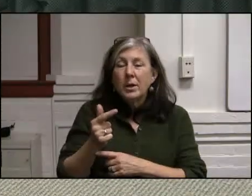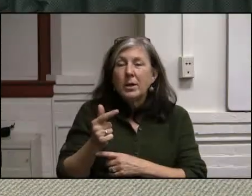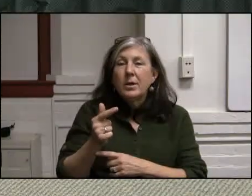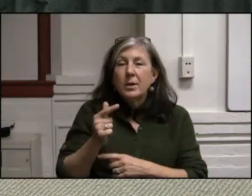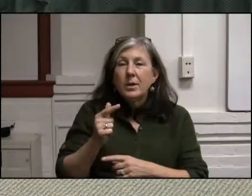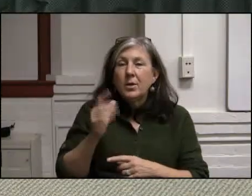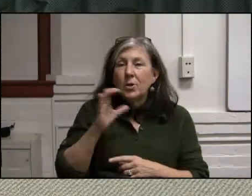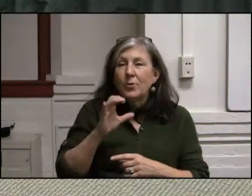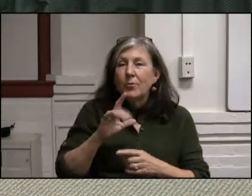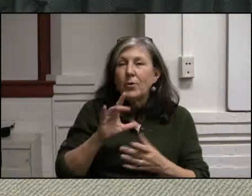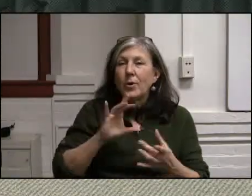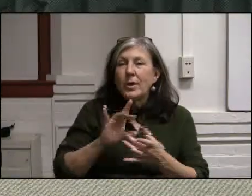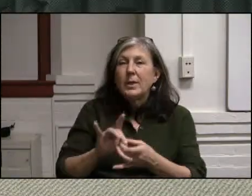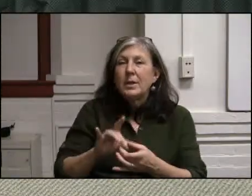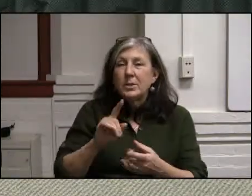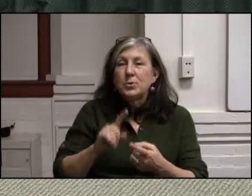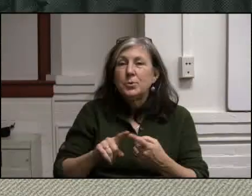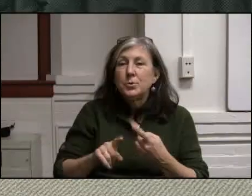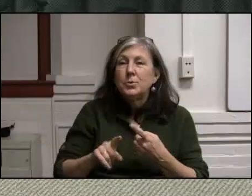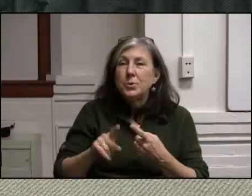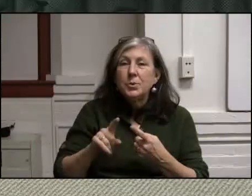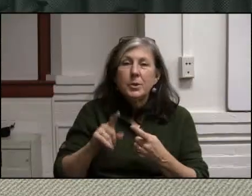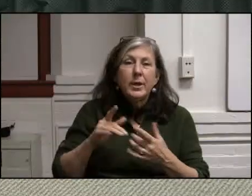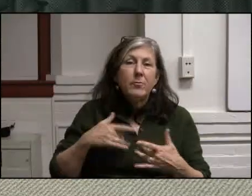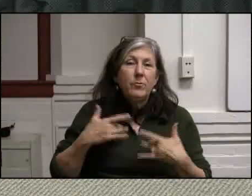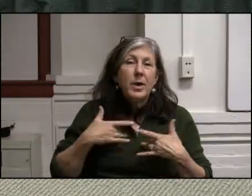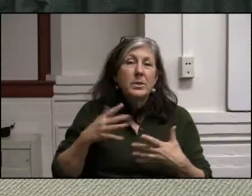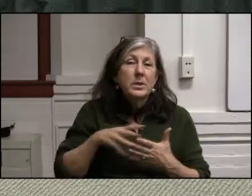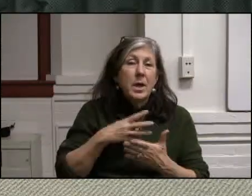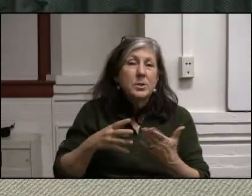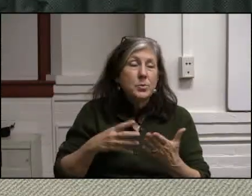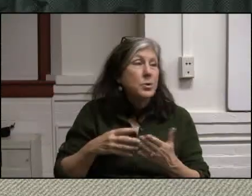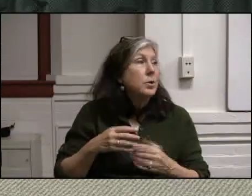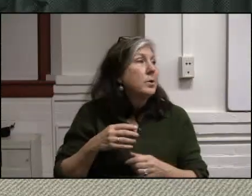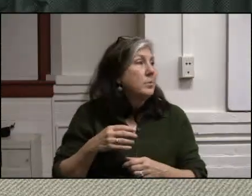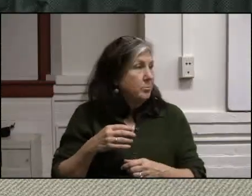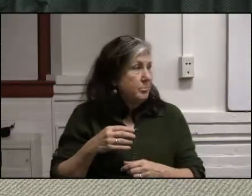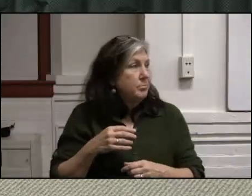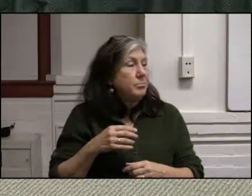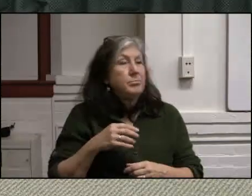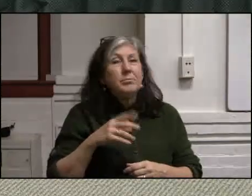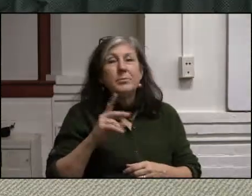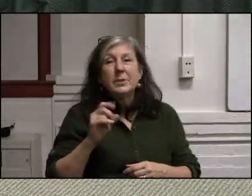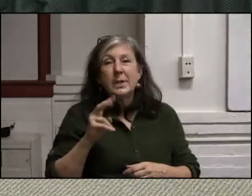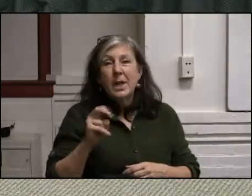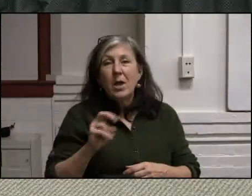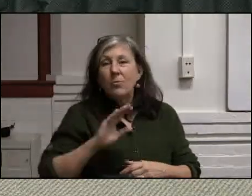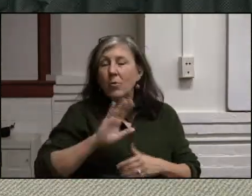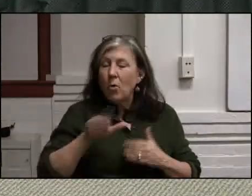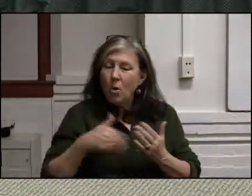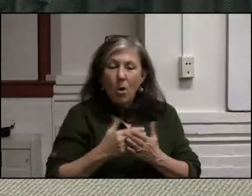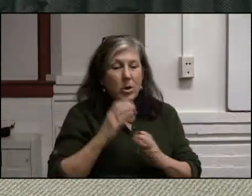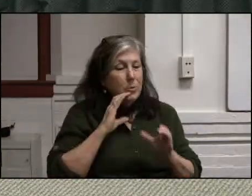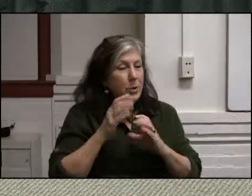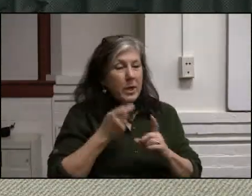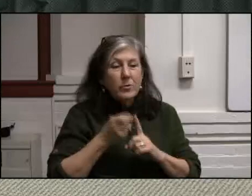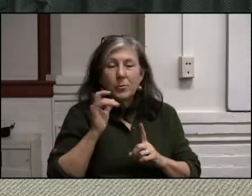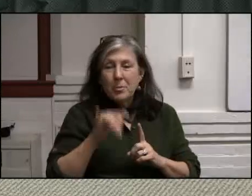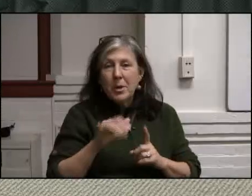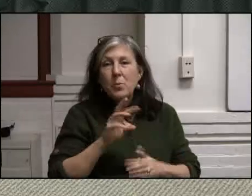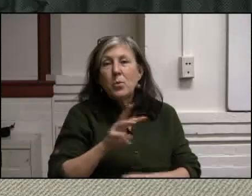of their event schedule. And all the communications that we get are all there on the website.